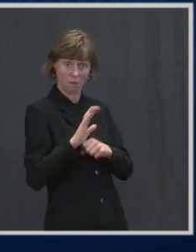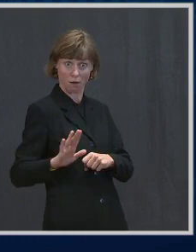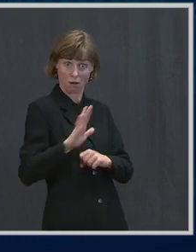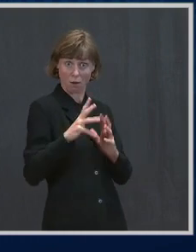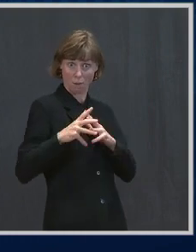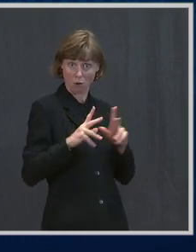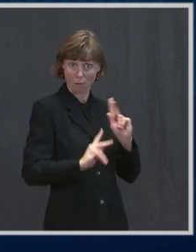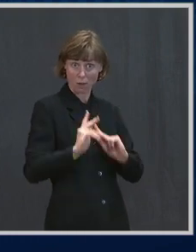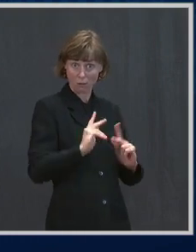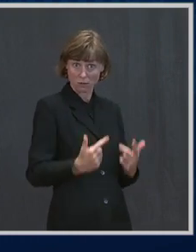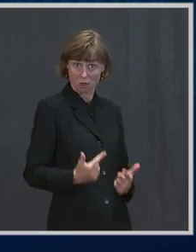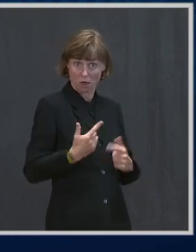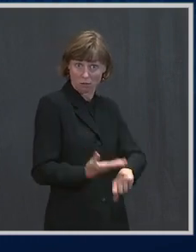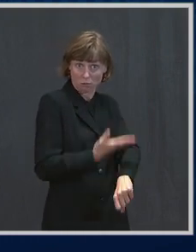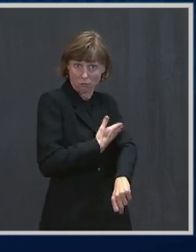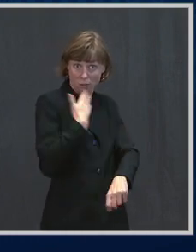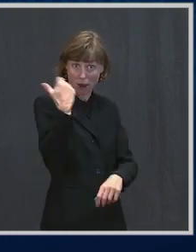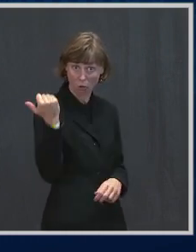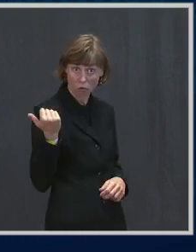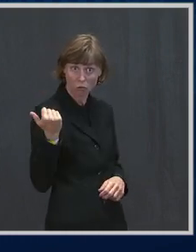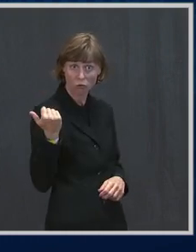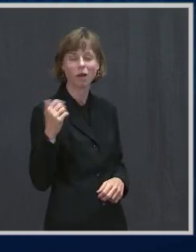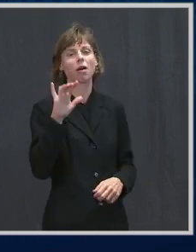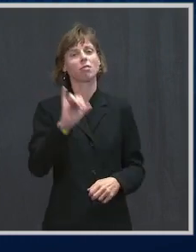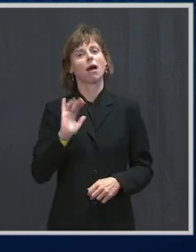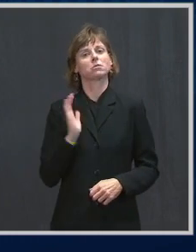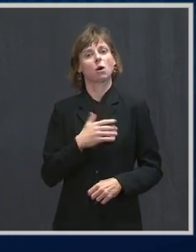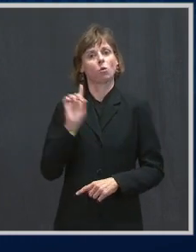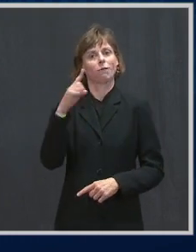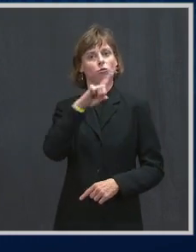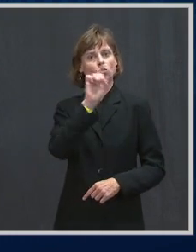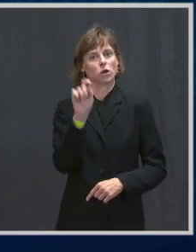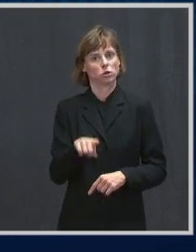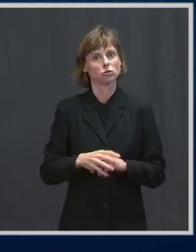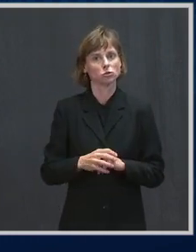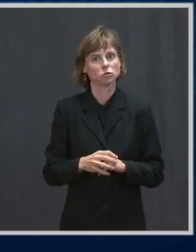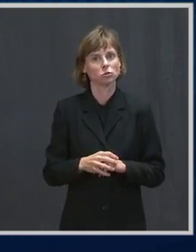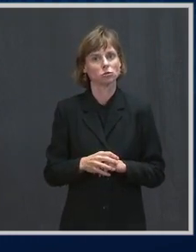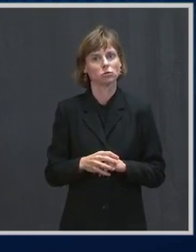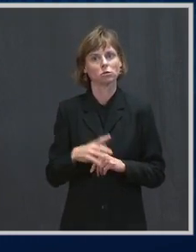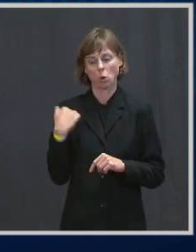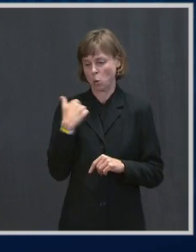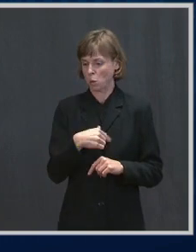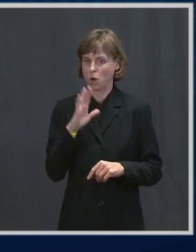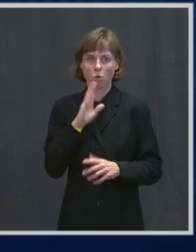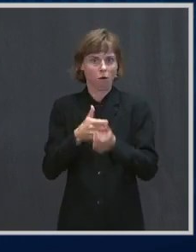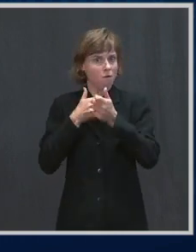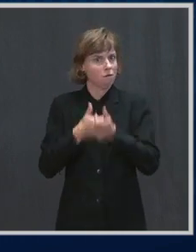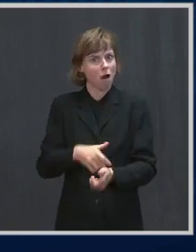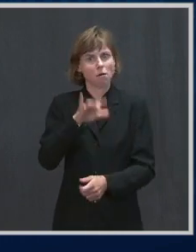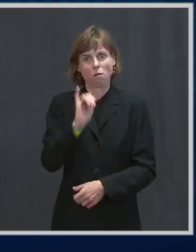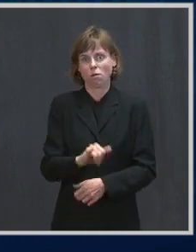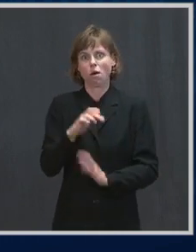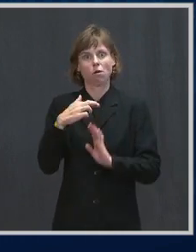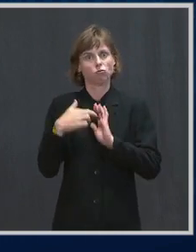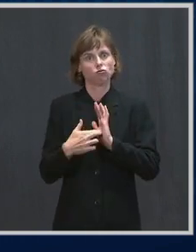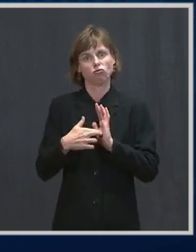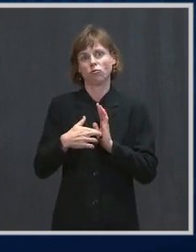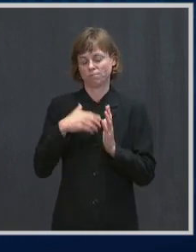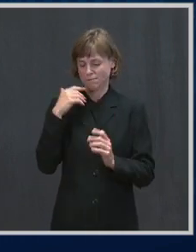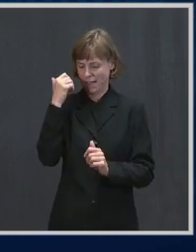little bit better? That's the first question we have to ask. And we're going to hold ourselves to that standard every step of the